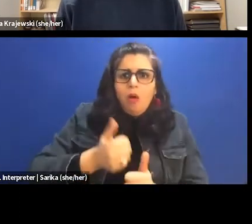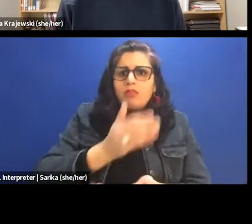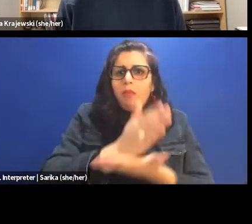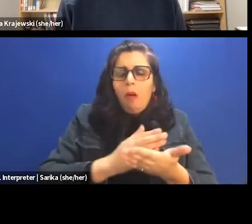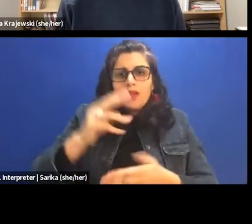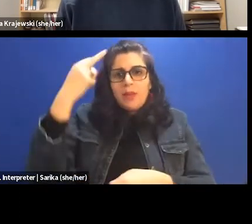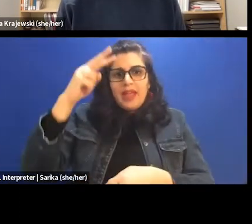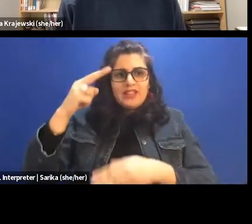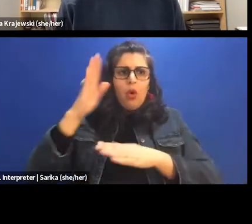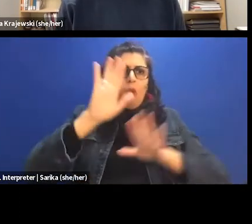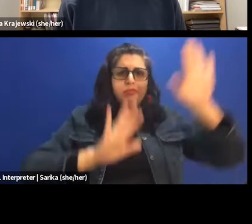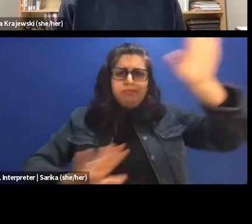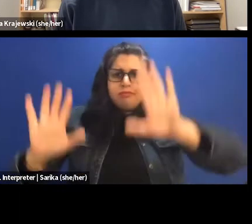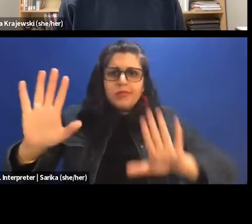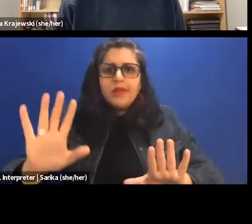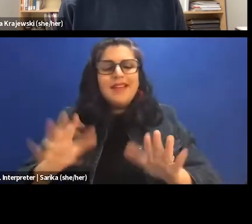different background.